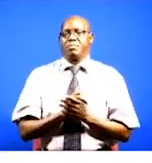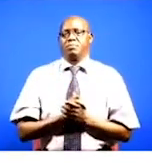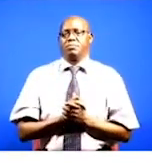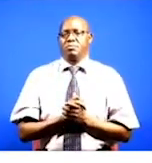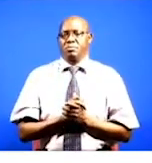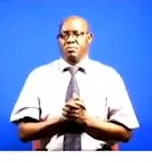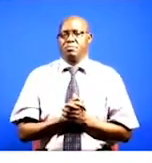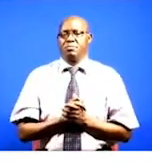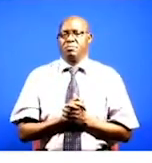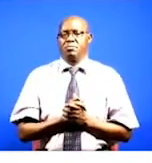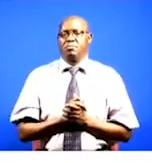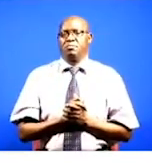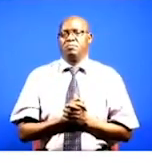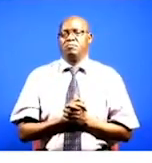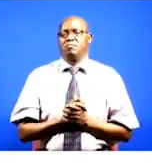Na